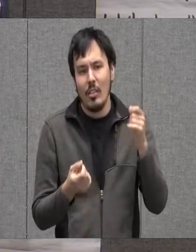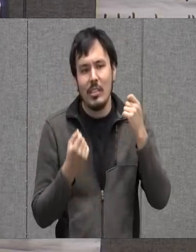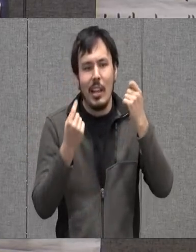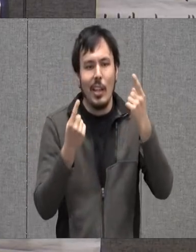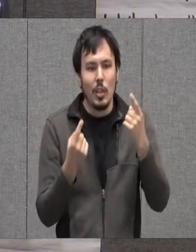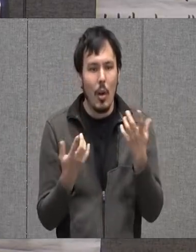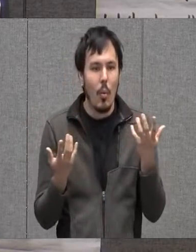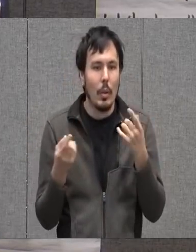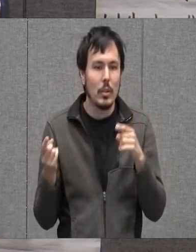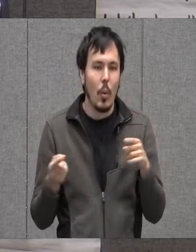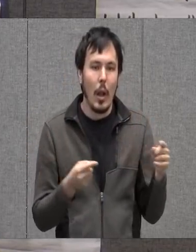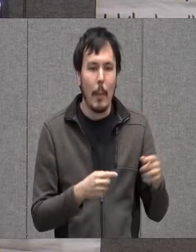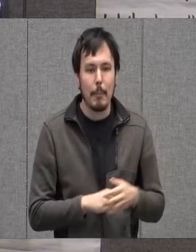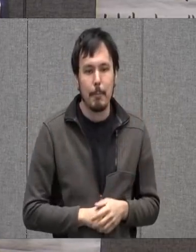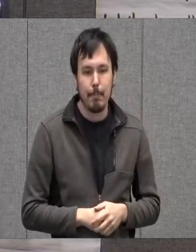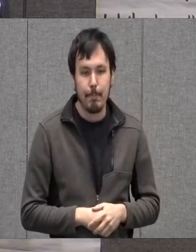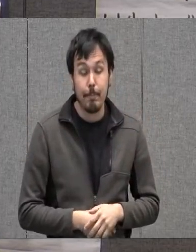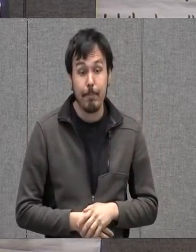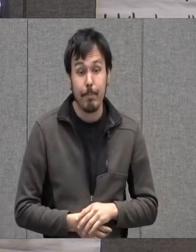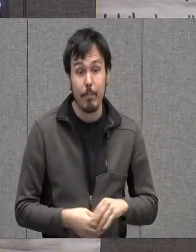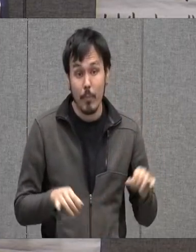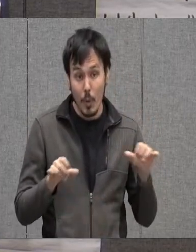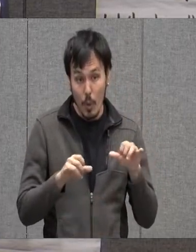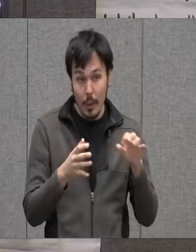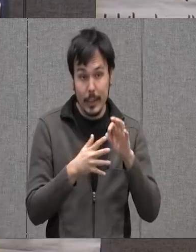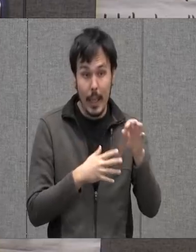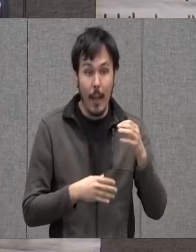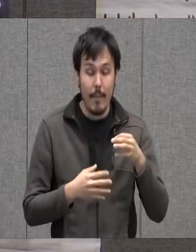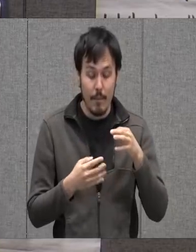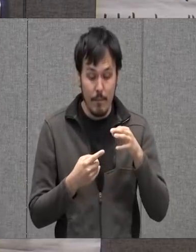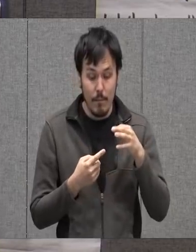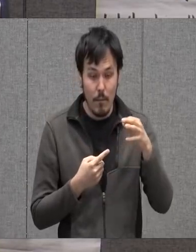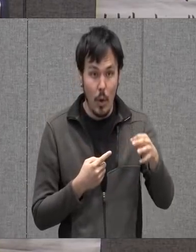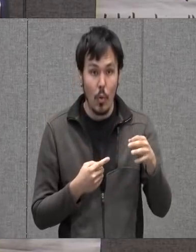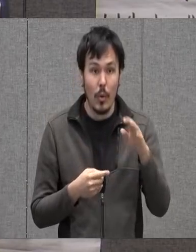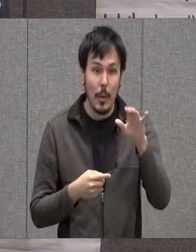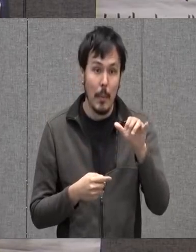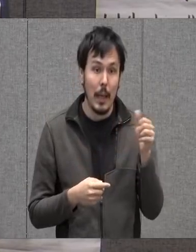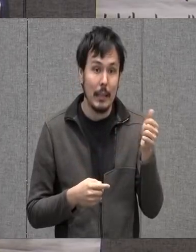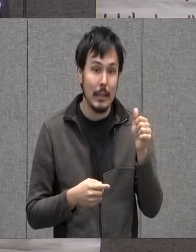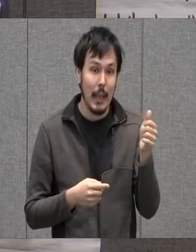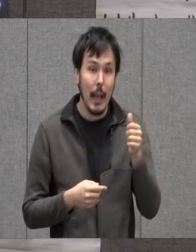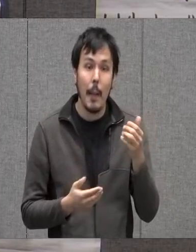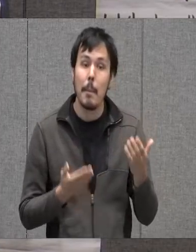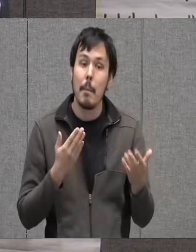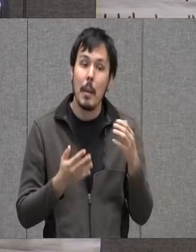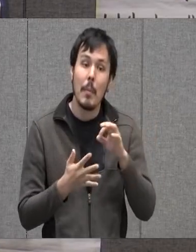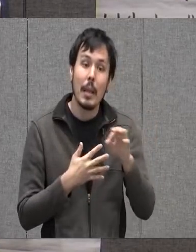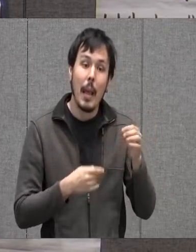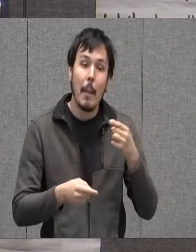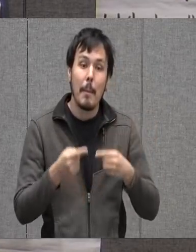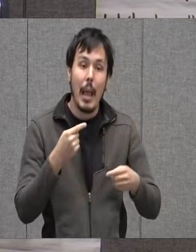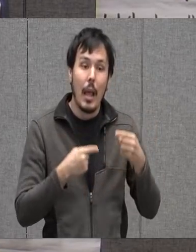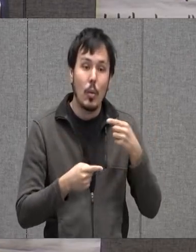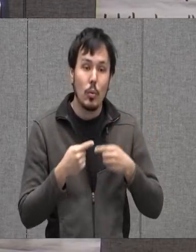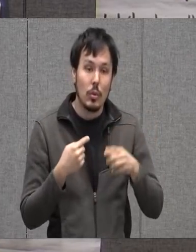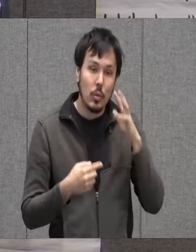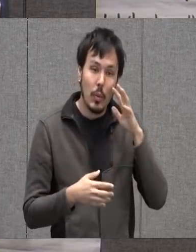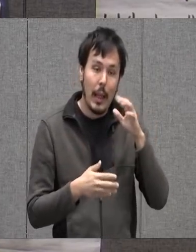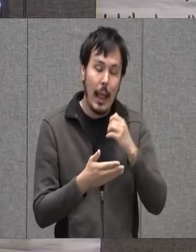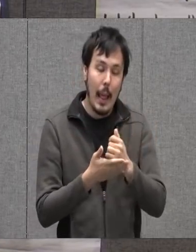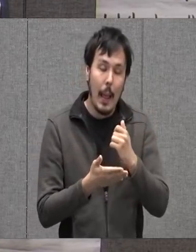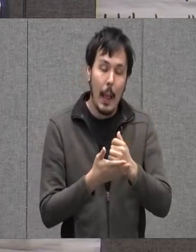sequence. We also want to count forward, counting by tens, but we need to sometimes count backwards. That will help us with